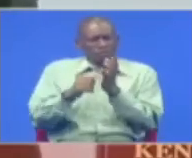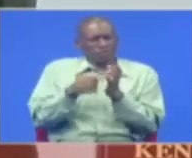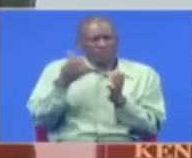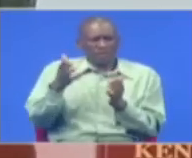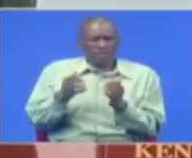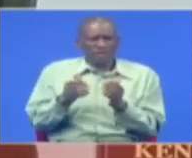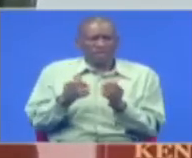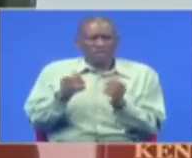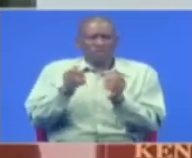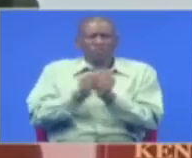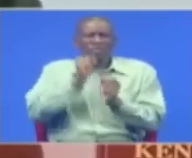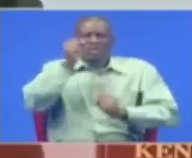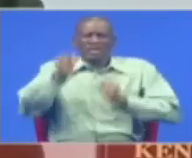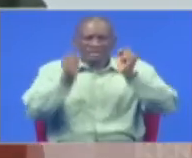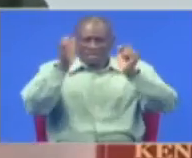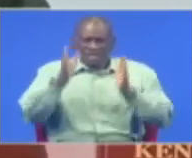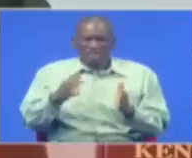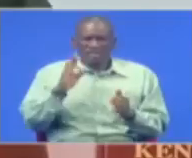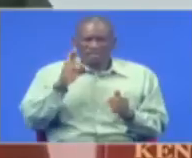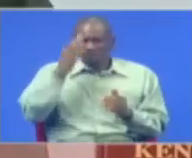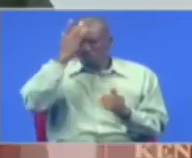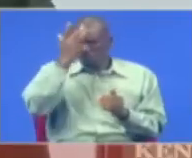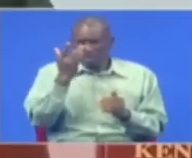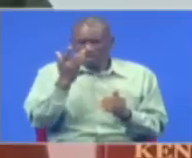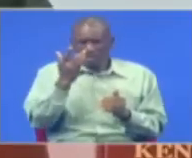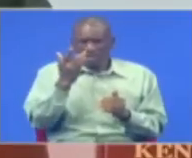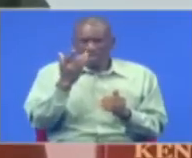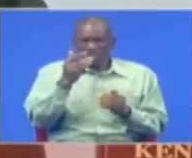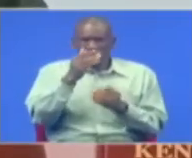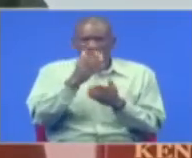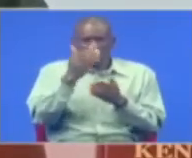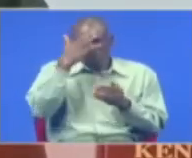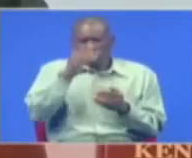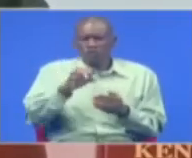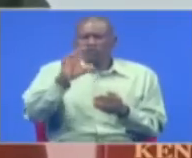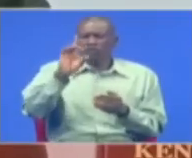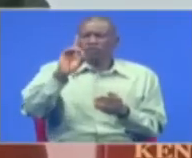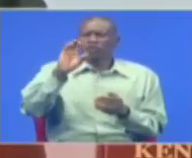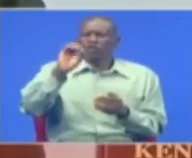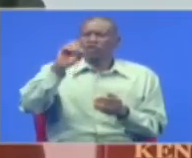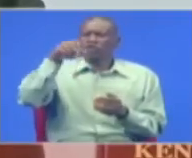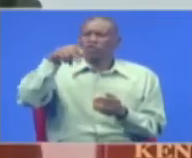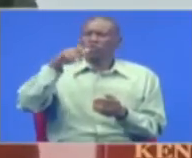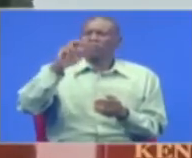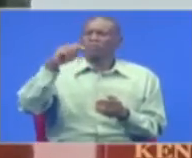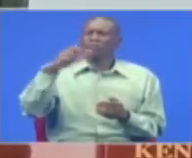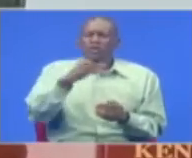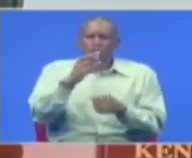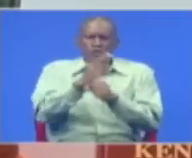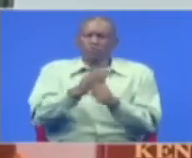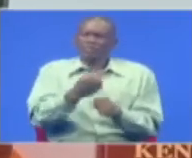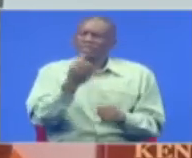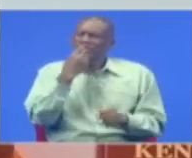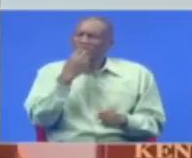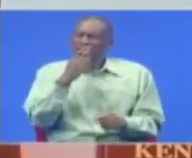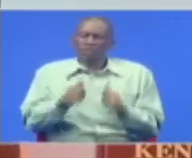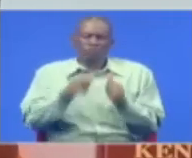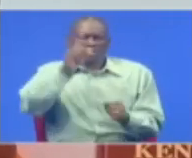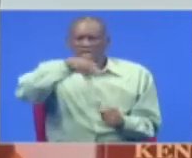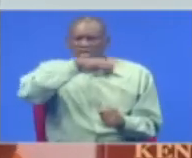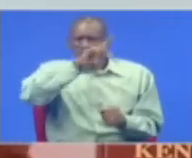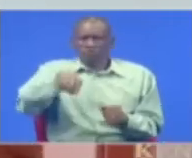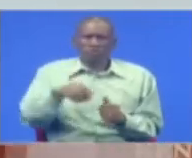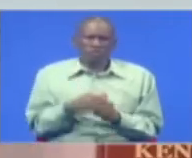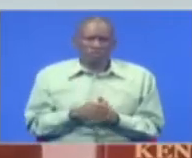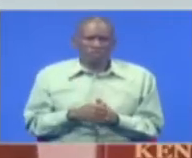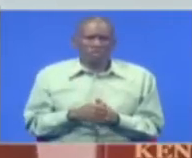our athletes because of an animal called doping. Doping is the use of prohibited substances